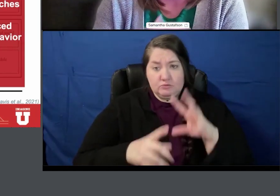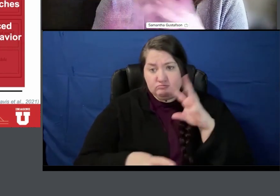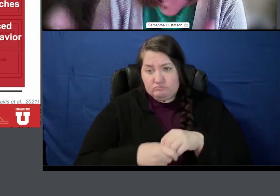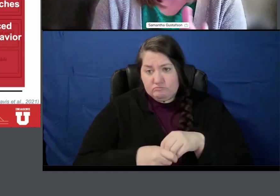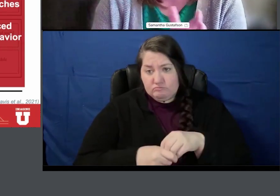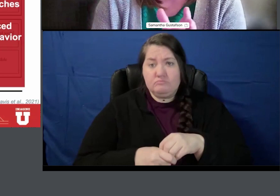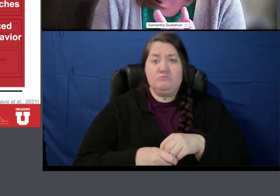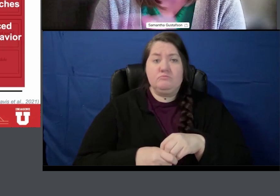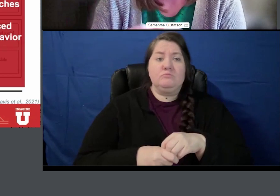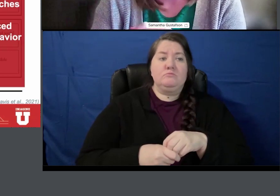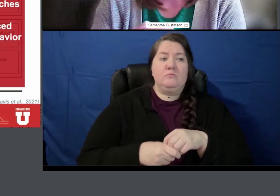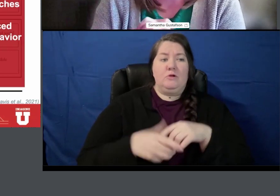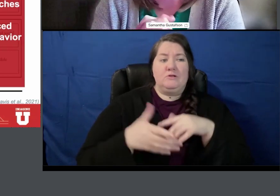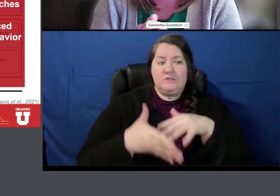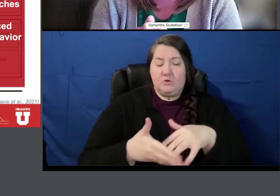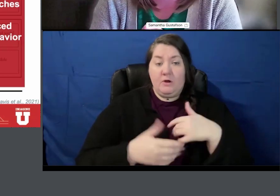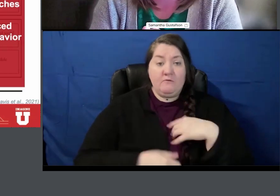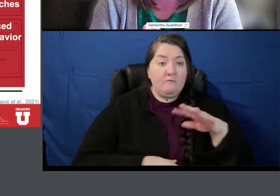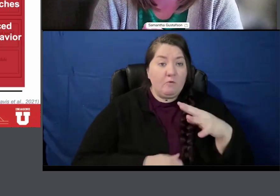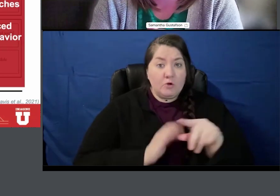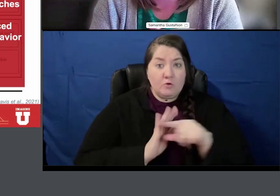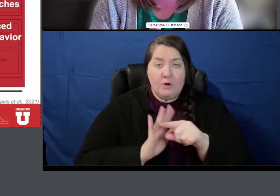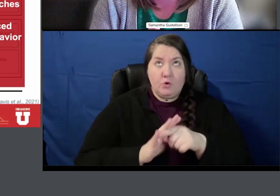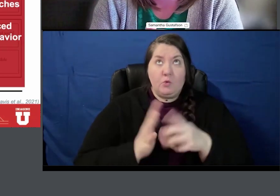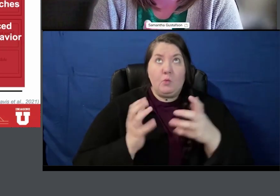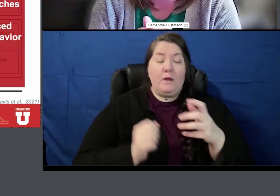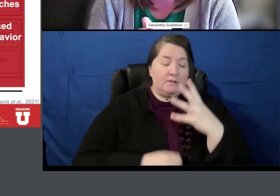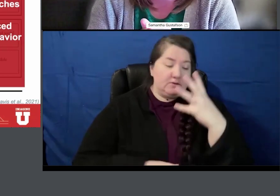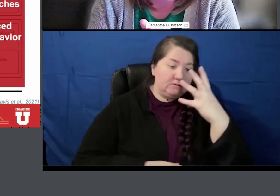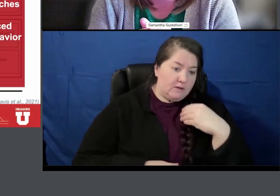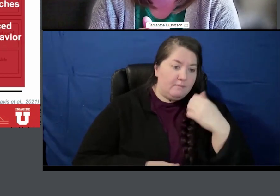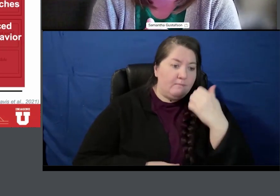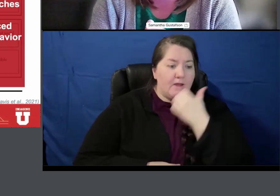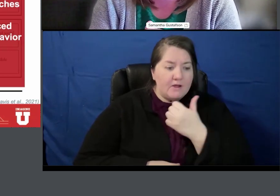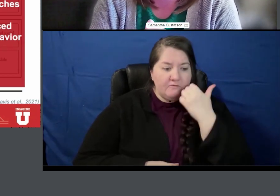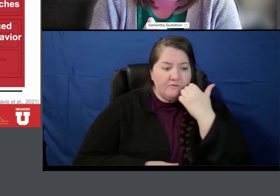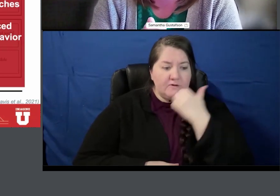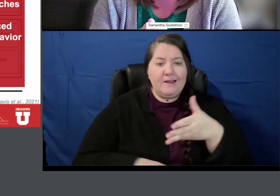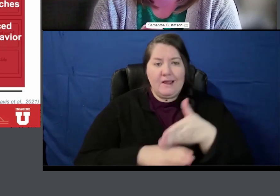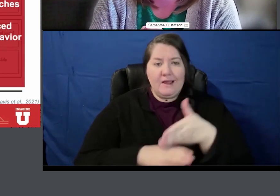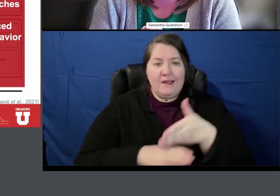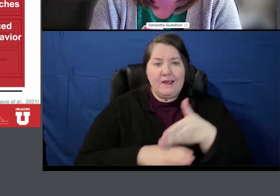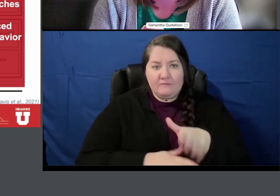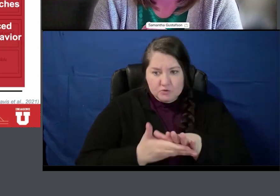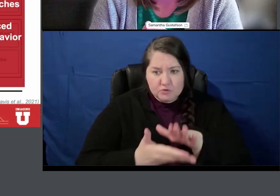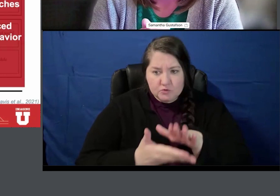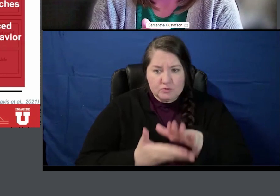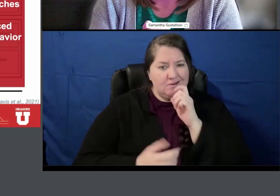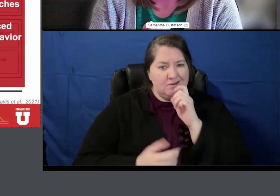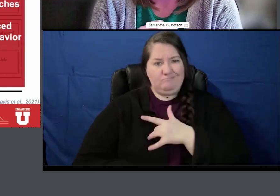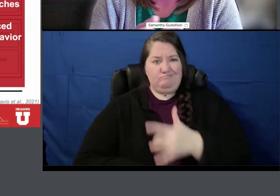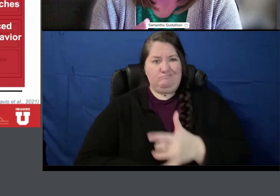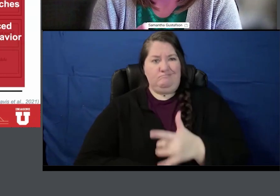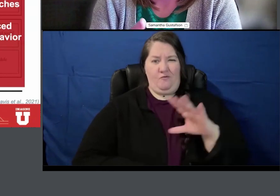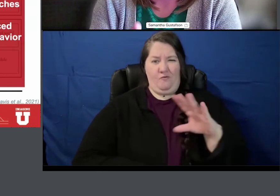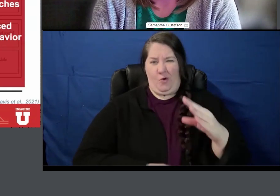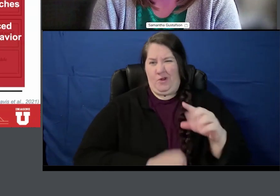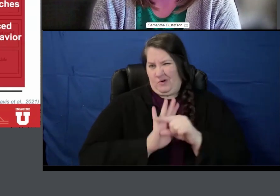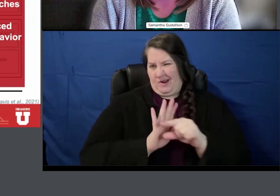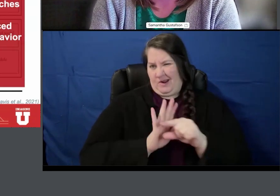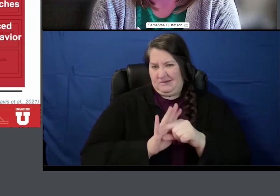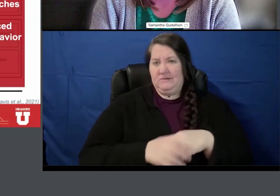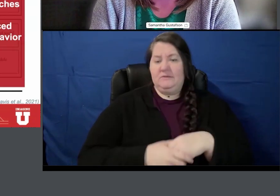You'd have a fourth grader who wanted to take a nap every day after school, which is not typical behavior of a fourth grade student. The